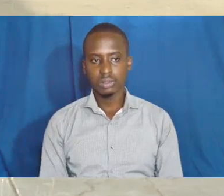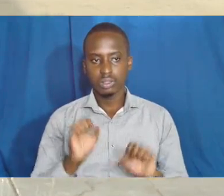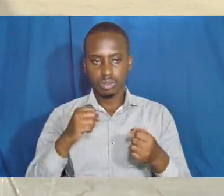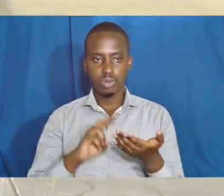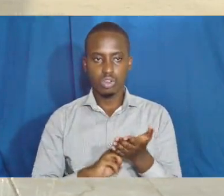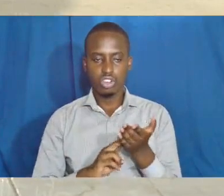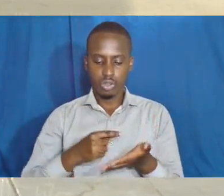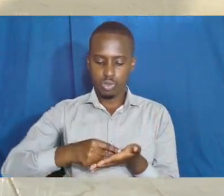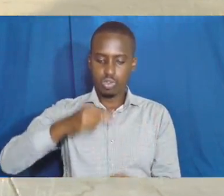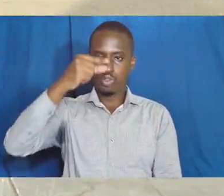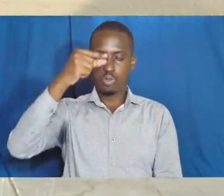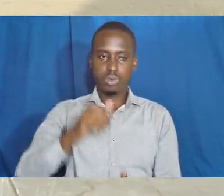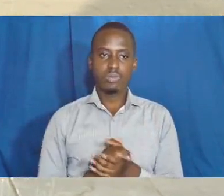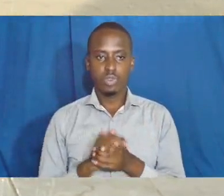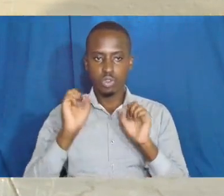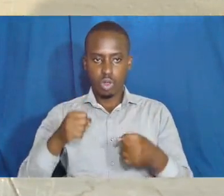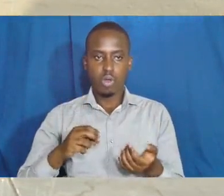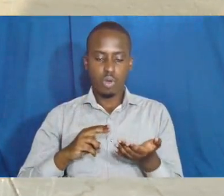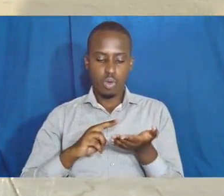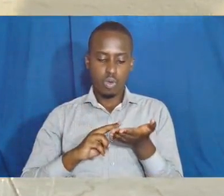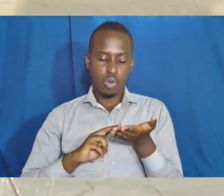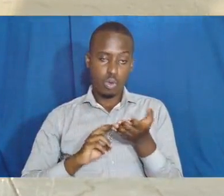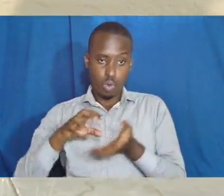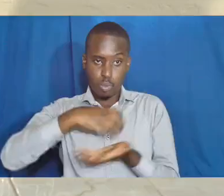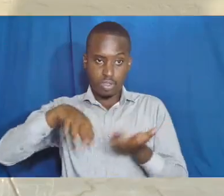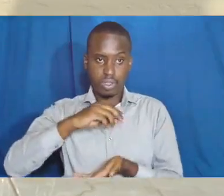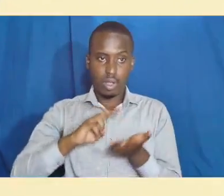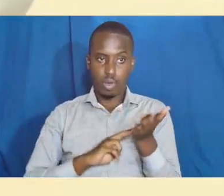And then we mix it, just put some little water.